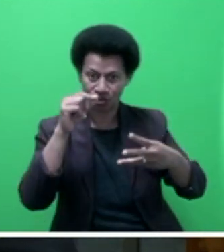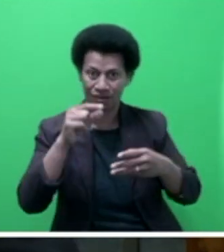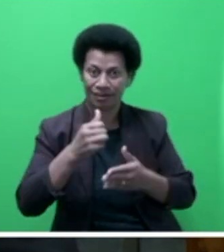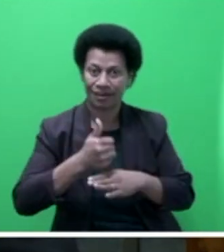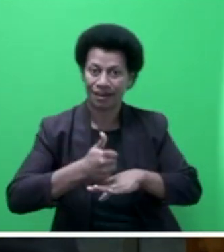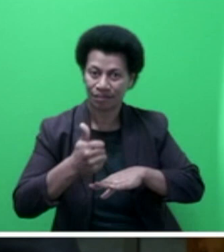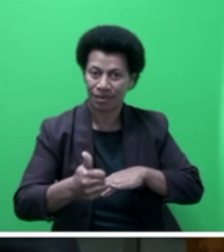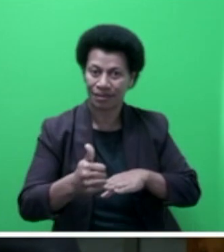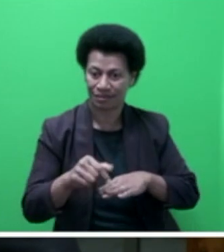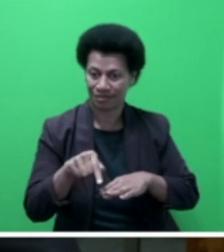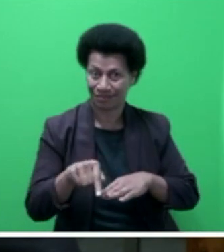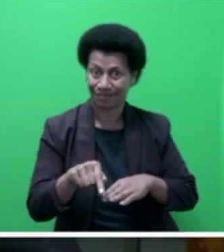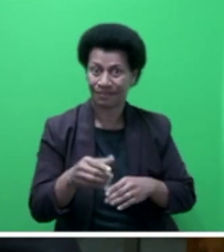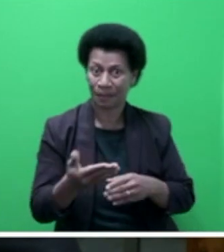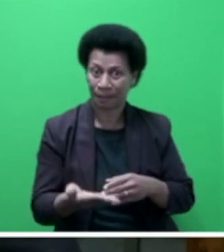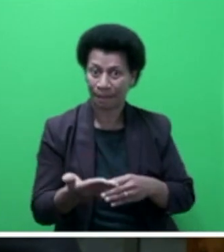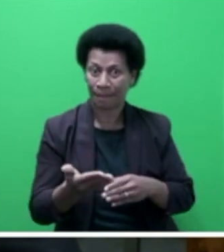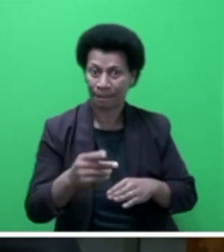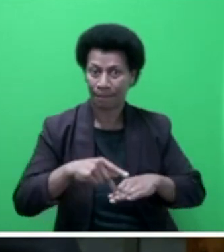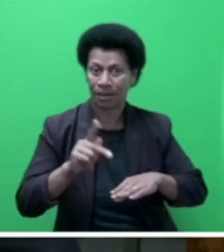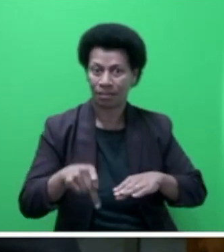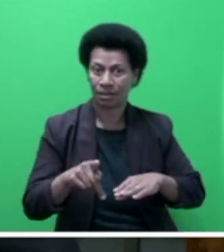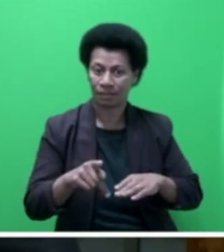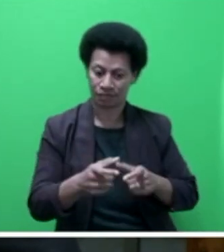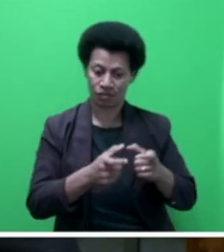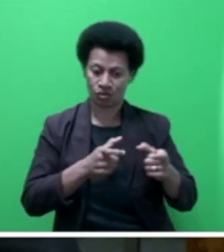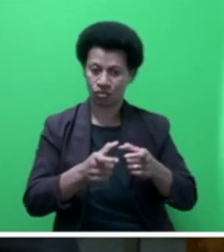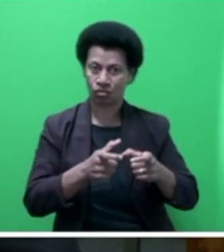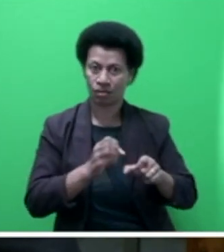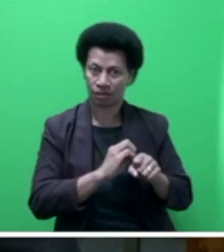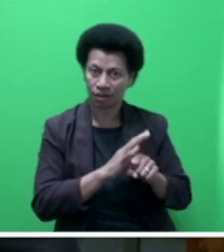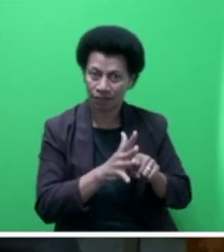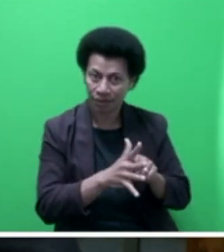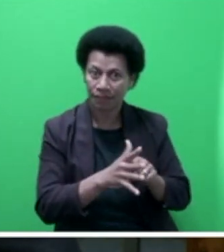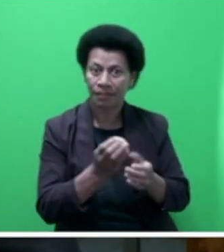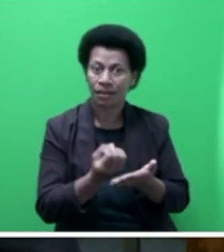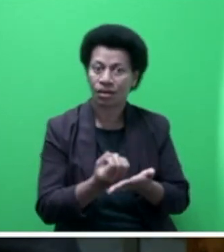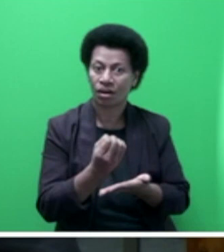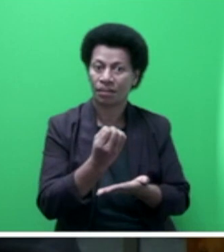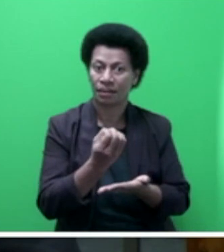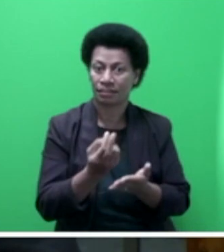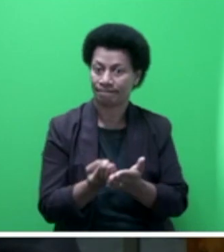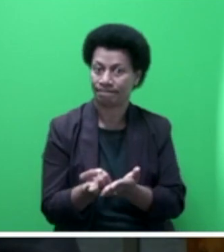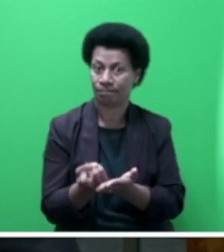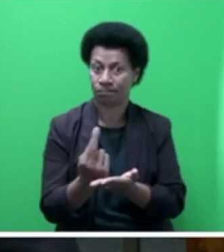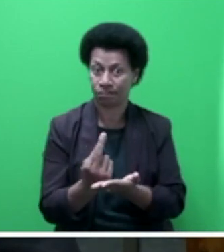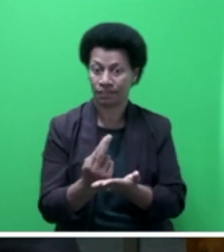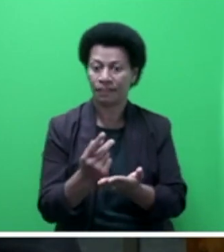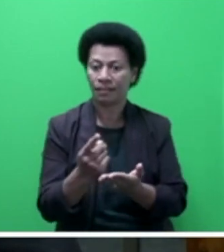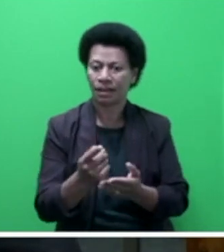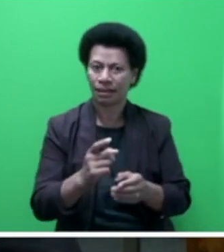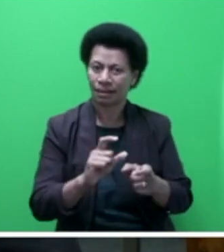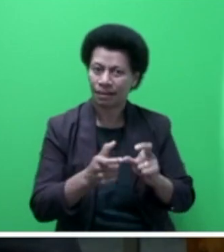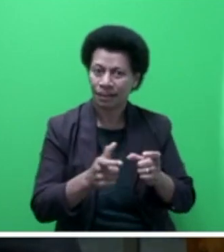this August Parliament, which are the containment of COVID-19, our economy's recovery, and our response to the climate, oceans,